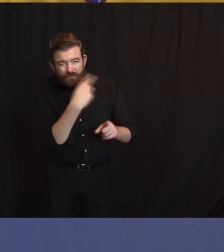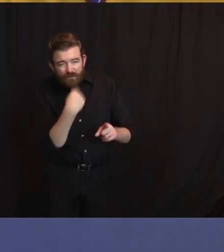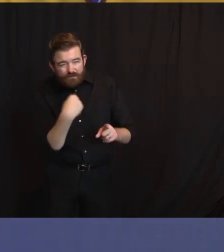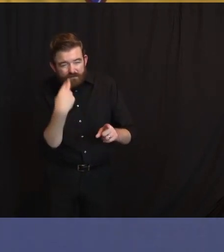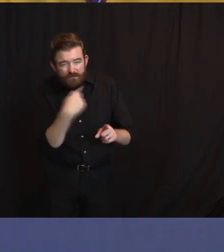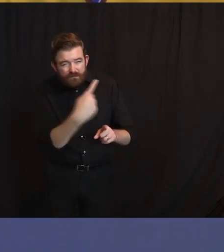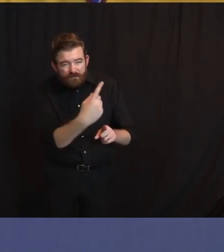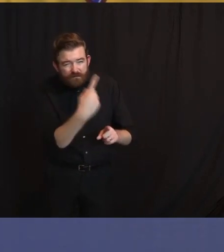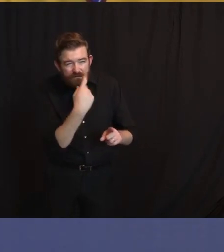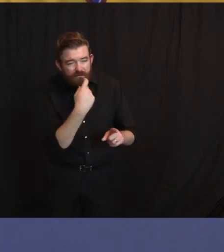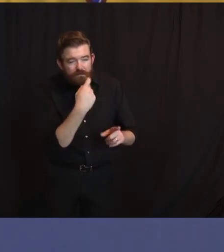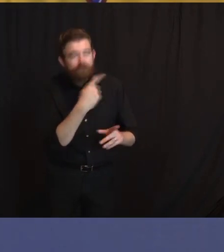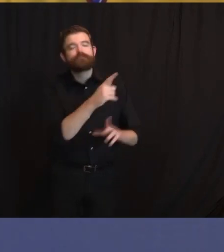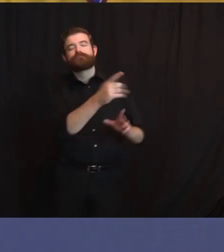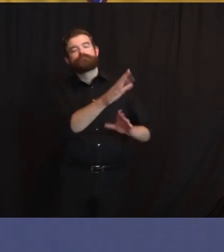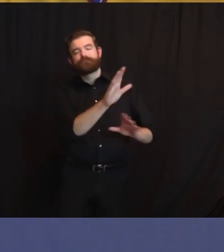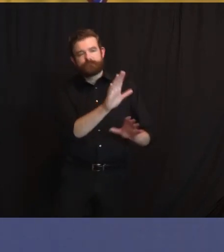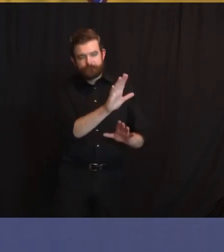Okay.